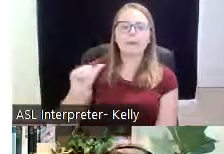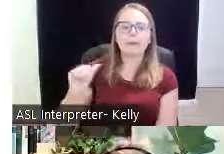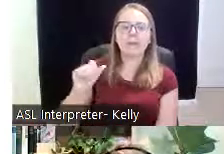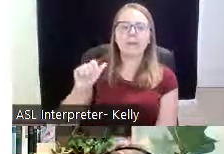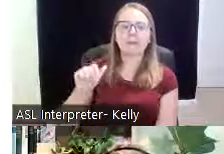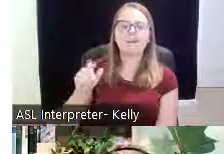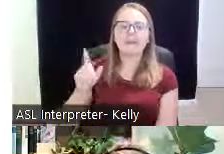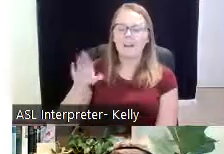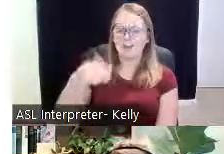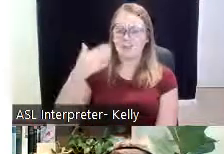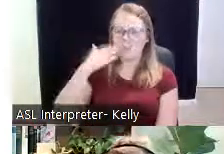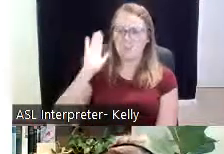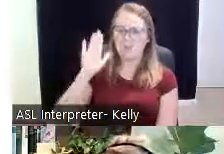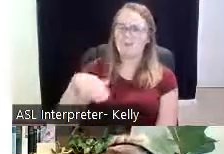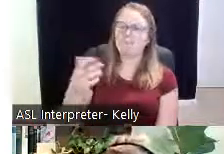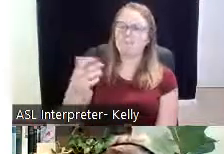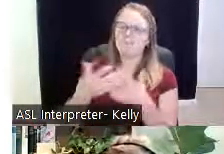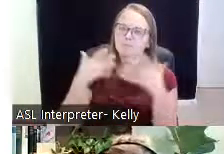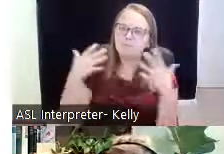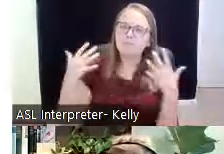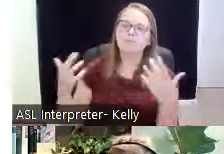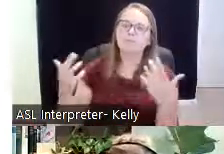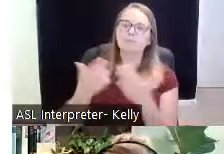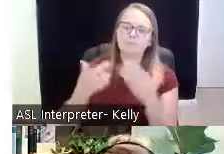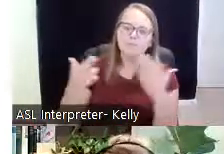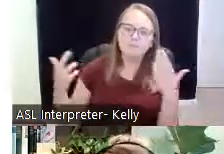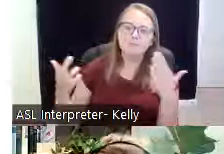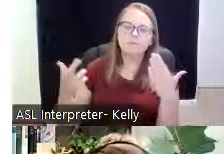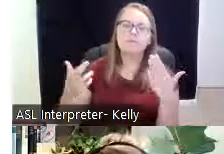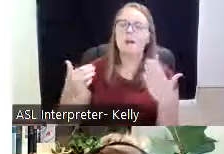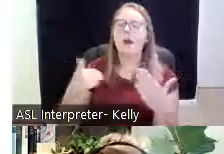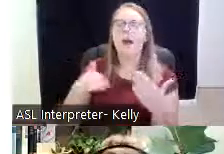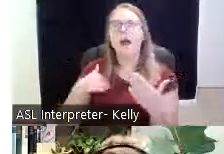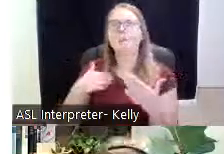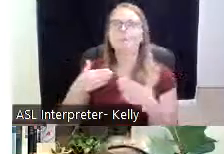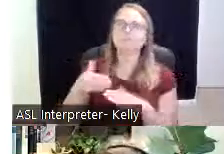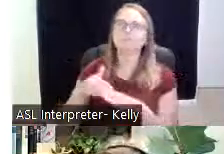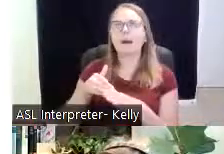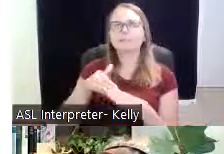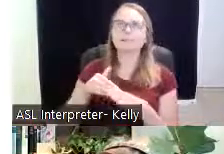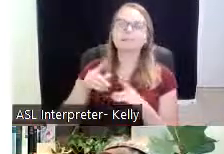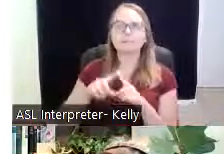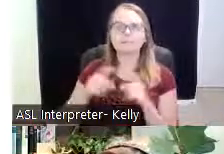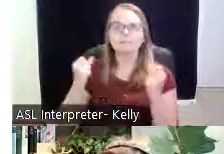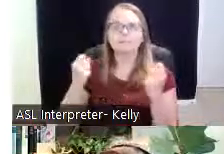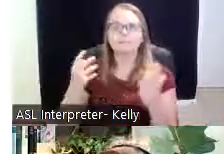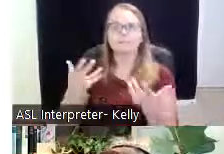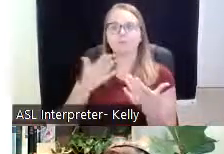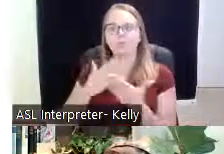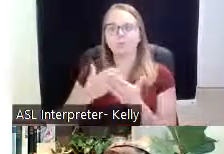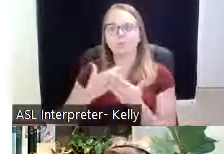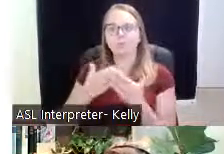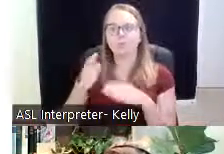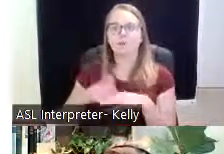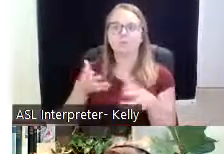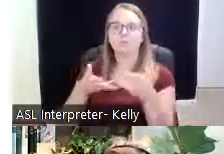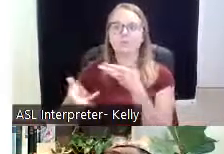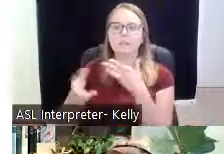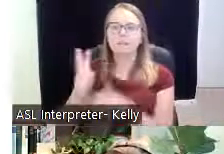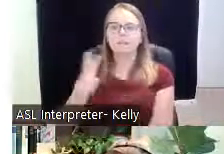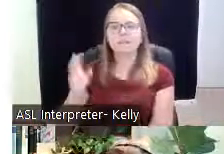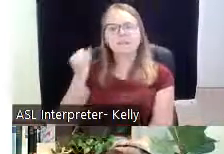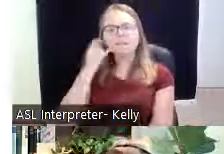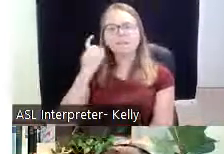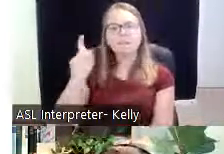I know there are a lot of resources, I'm biased, but a lot of great resources on the Engaged website. If you had to